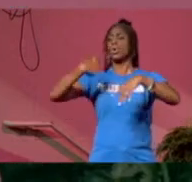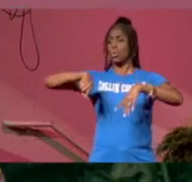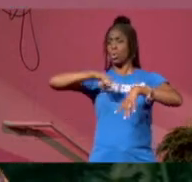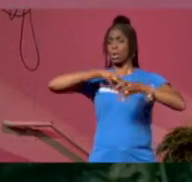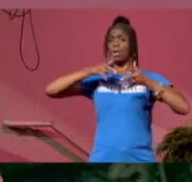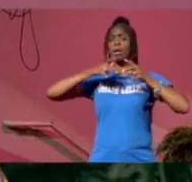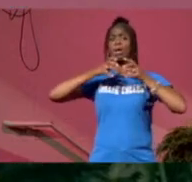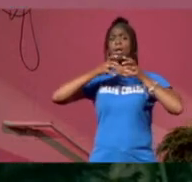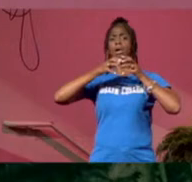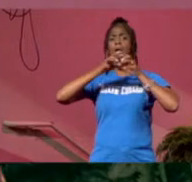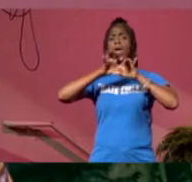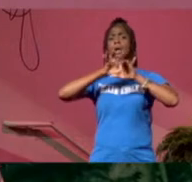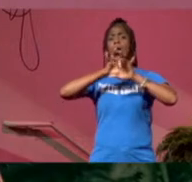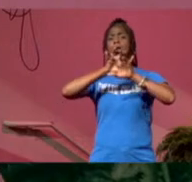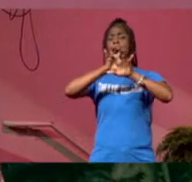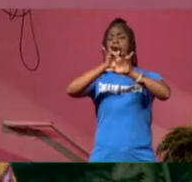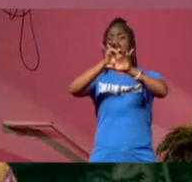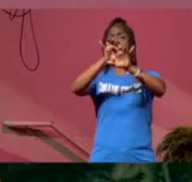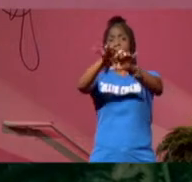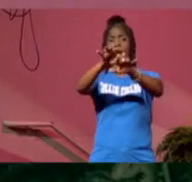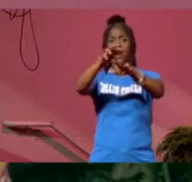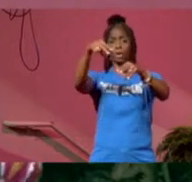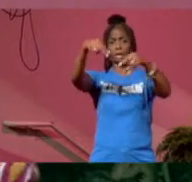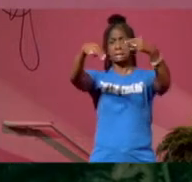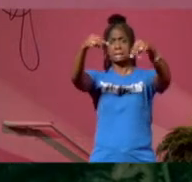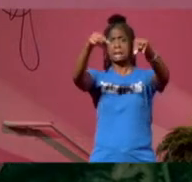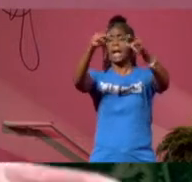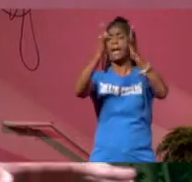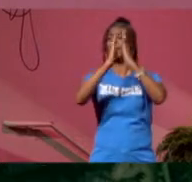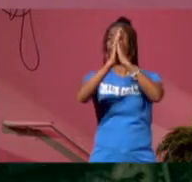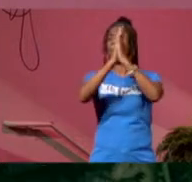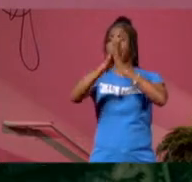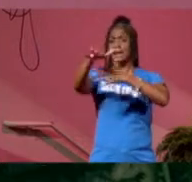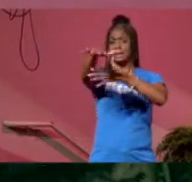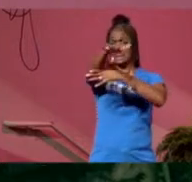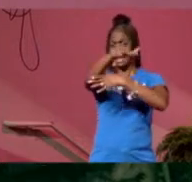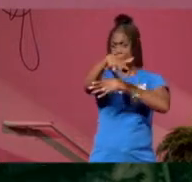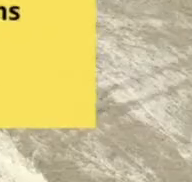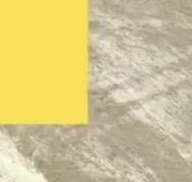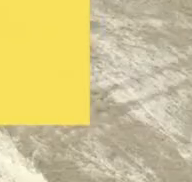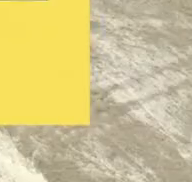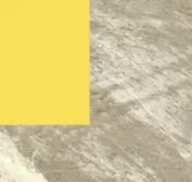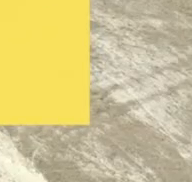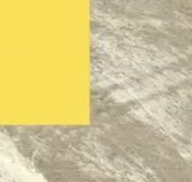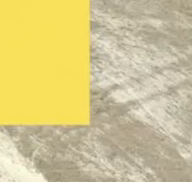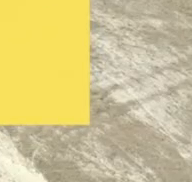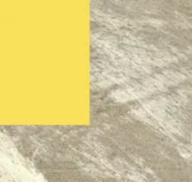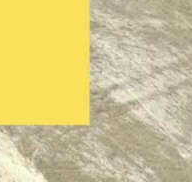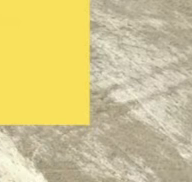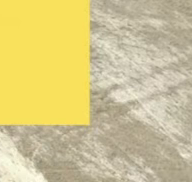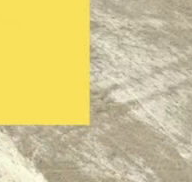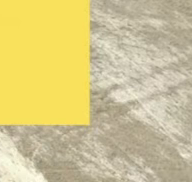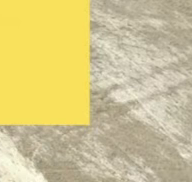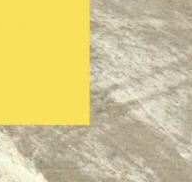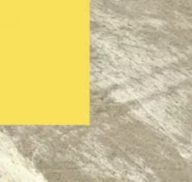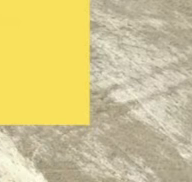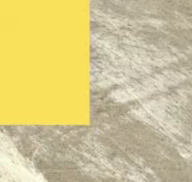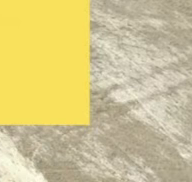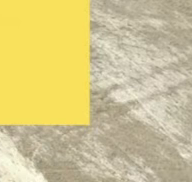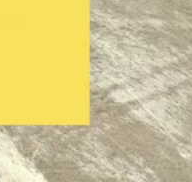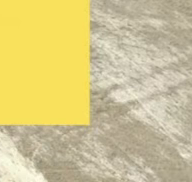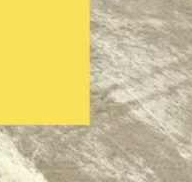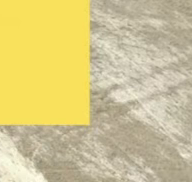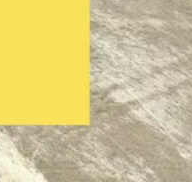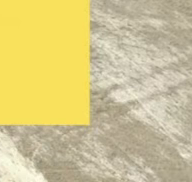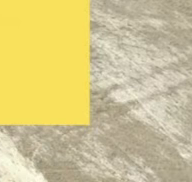and an entertainment center where the work of the ministry can go forth. So join us right after church on next Sunday. We're